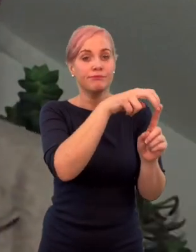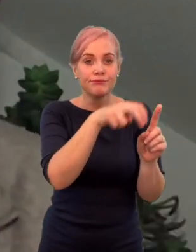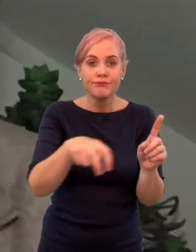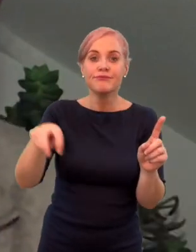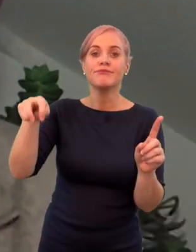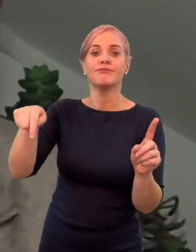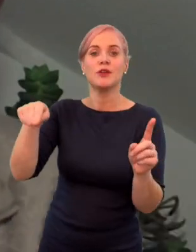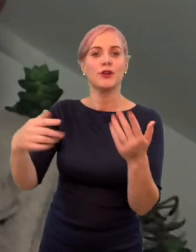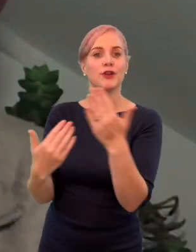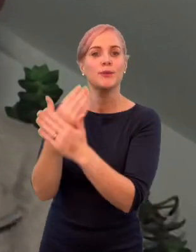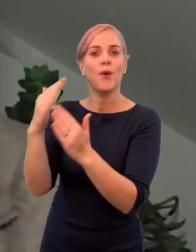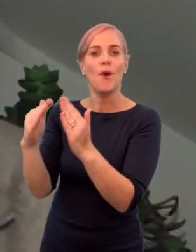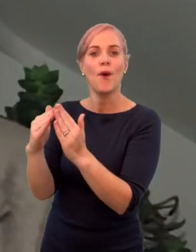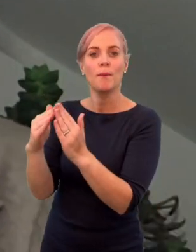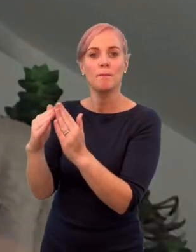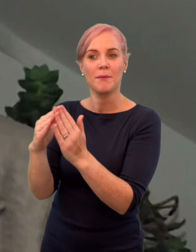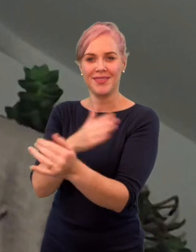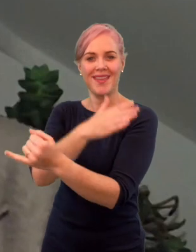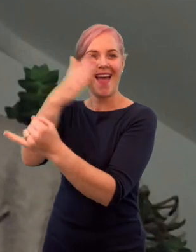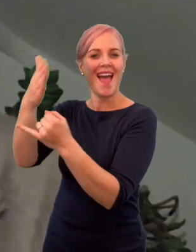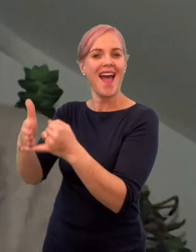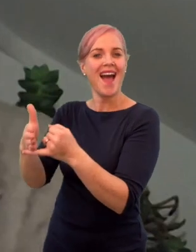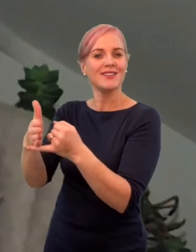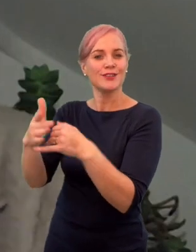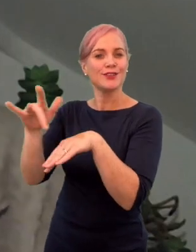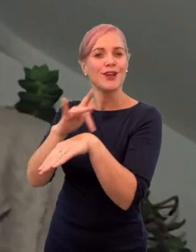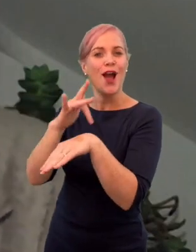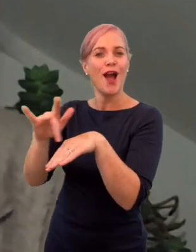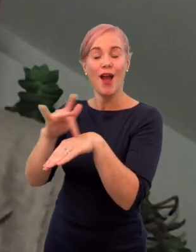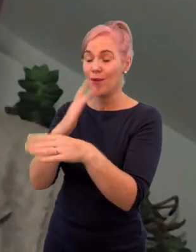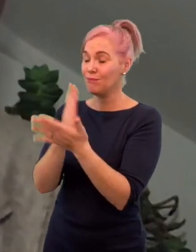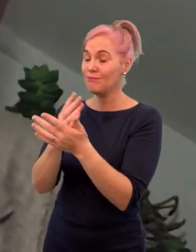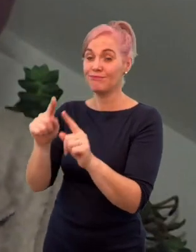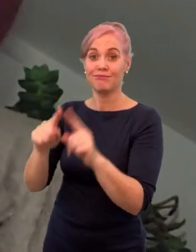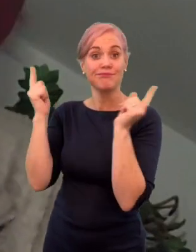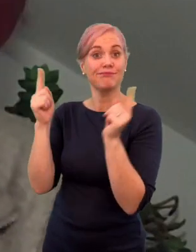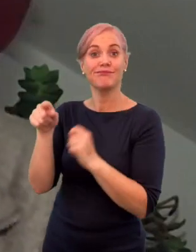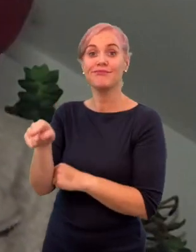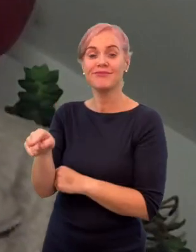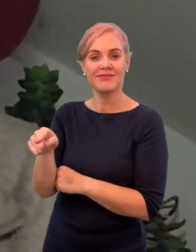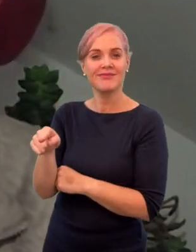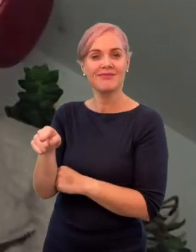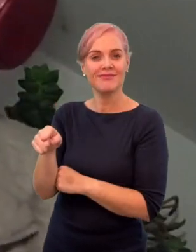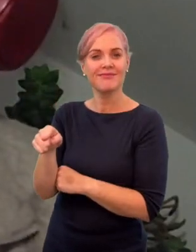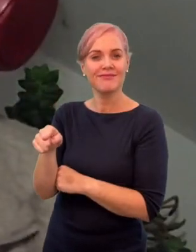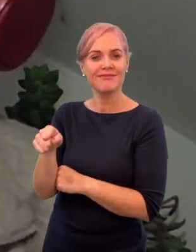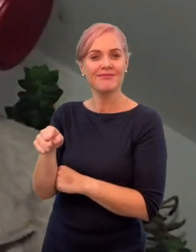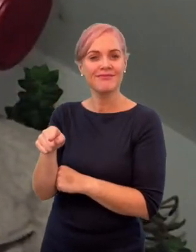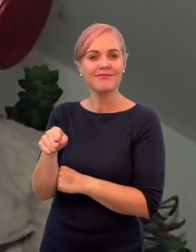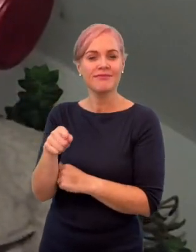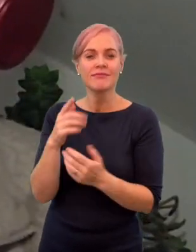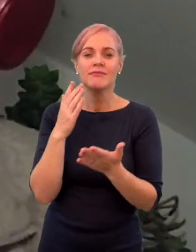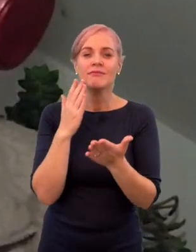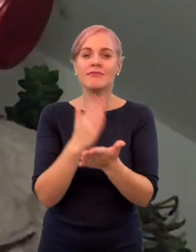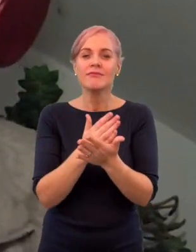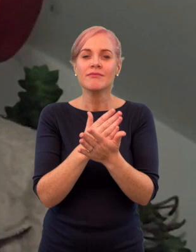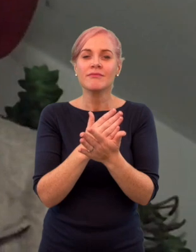location and, um, into this newer home, which has a different feeling by the end of the show. Um,